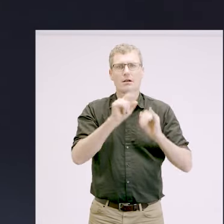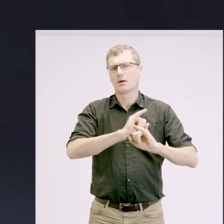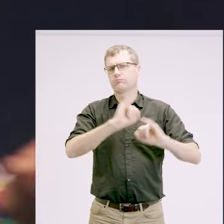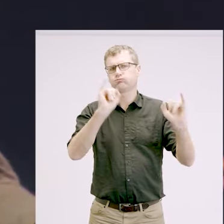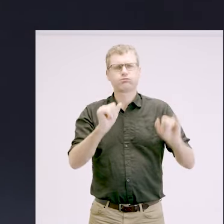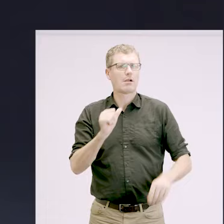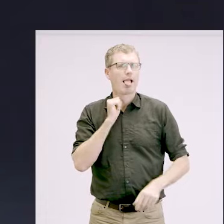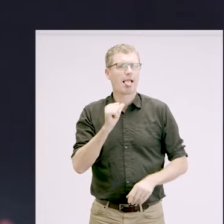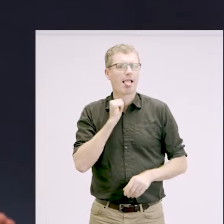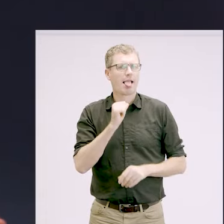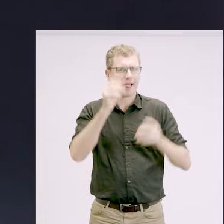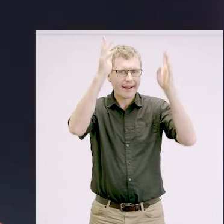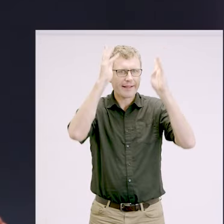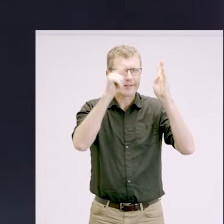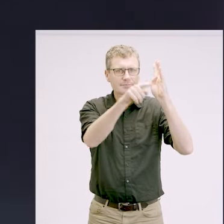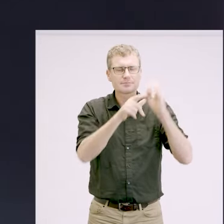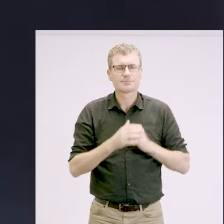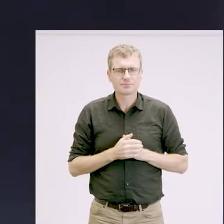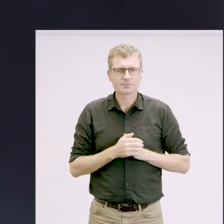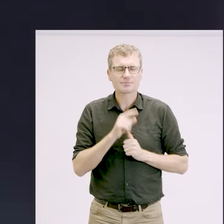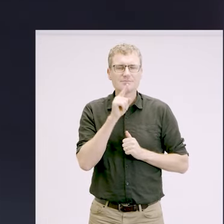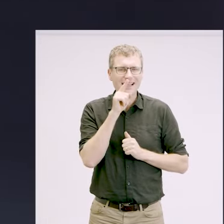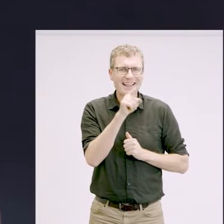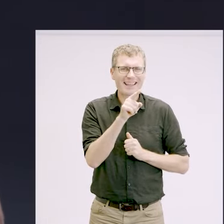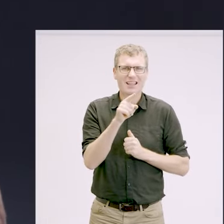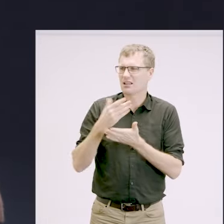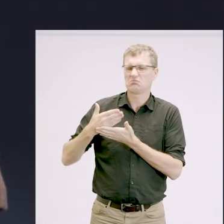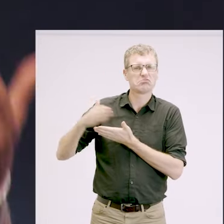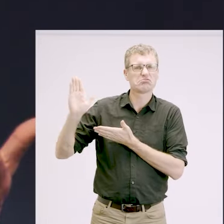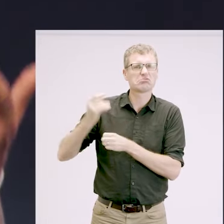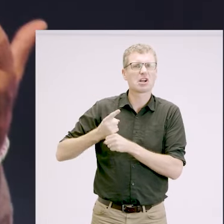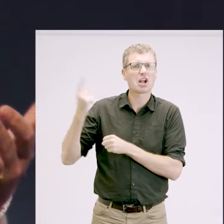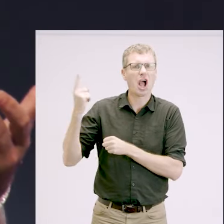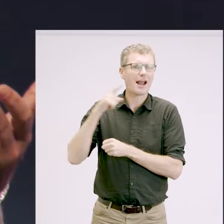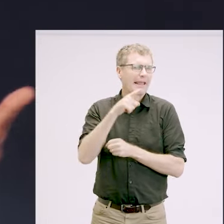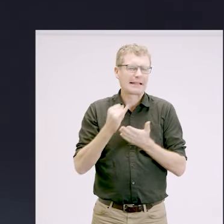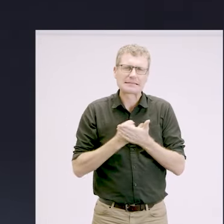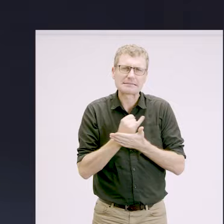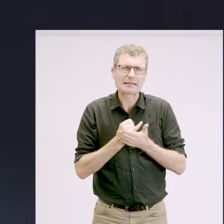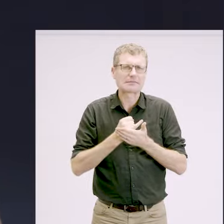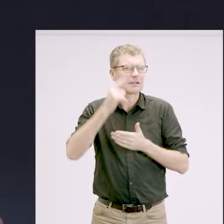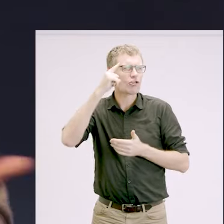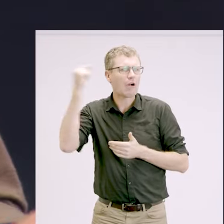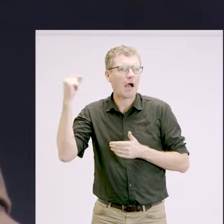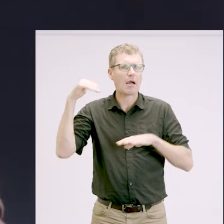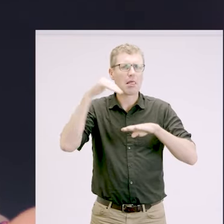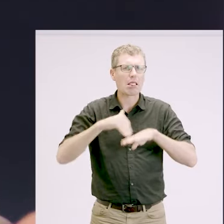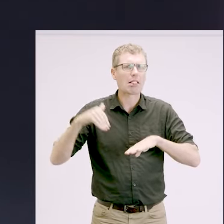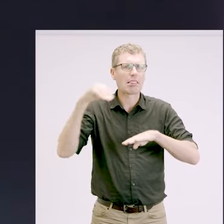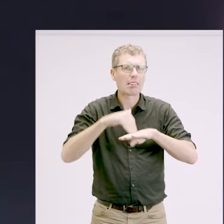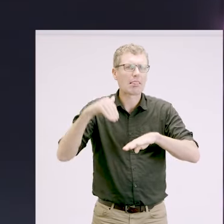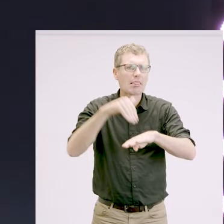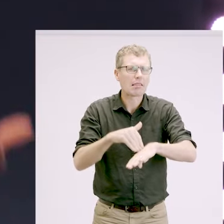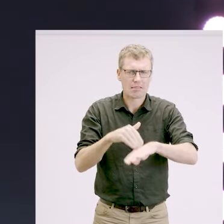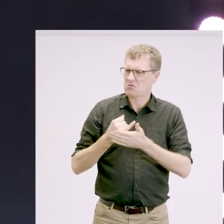was a radically terrible king. Right? Rabbinical literature describes him as a godless tyrant who committed atrocious sins